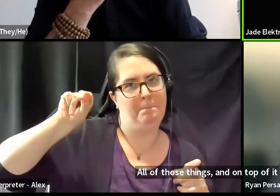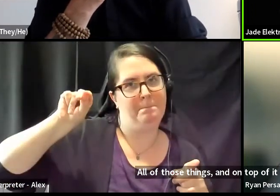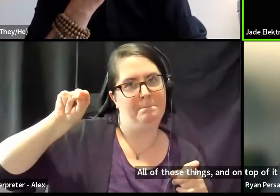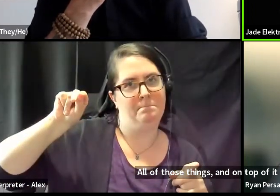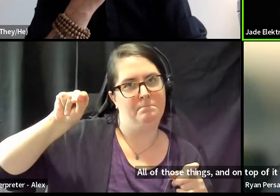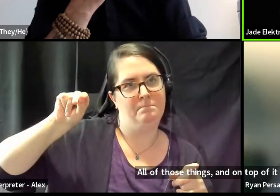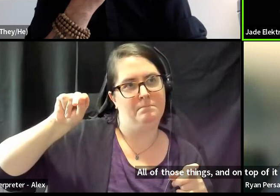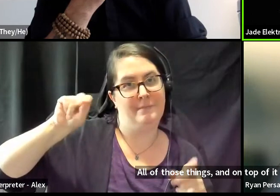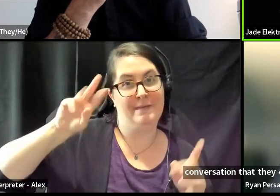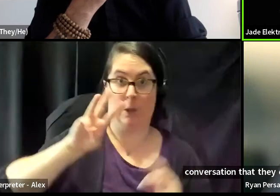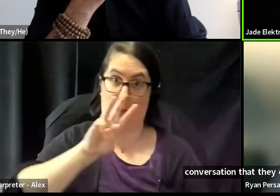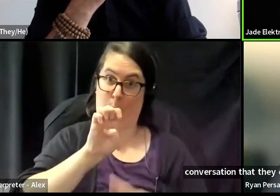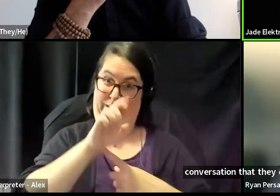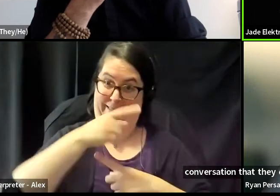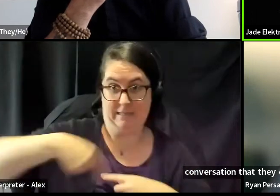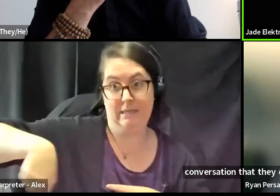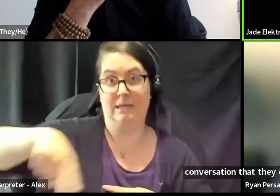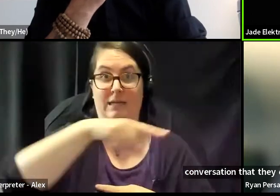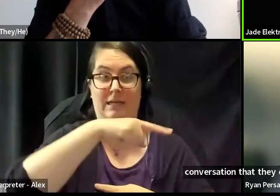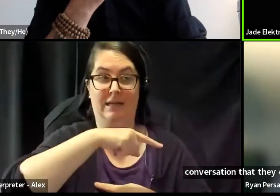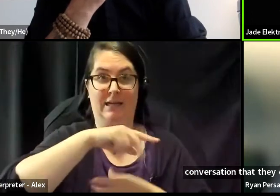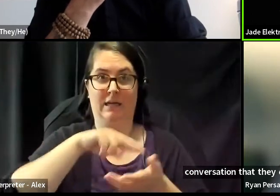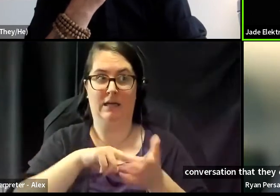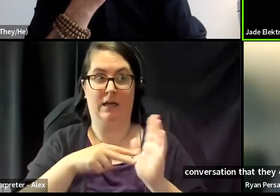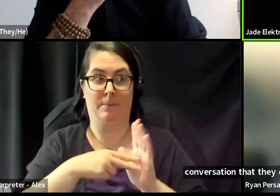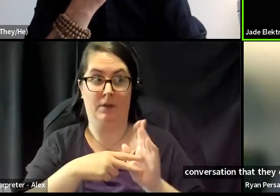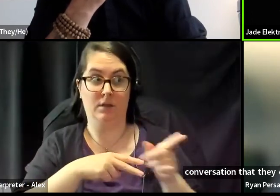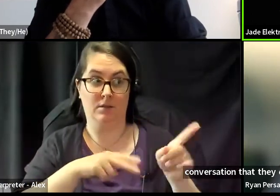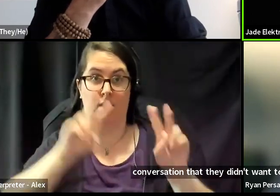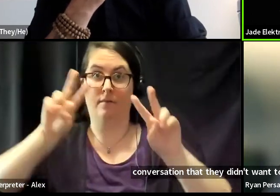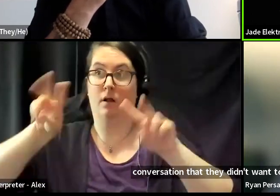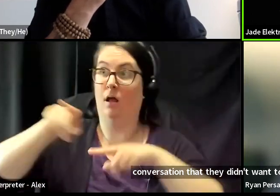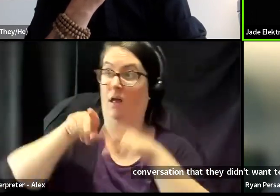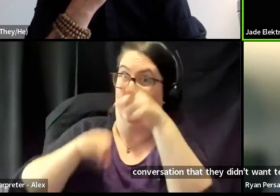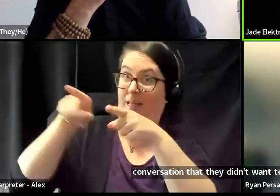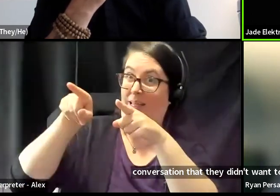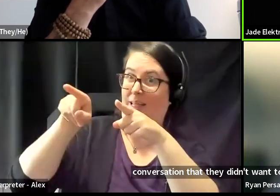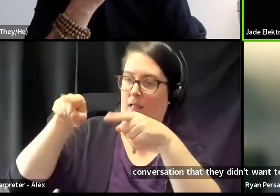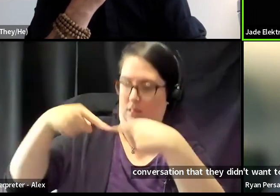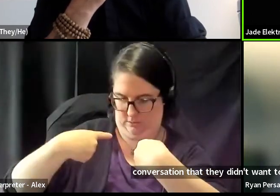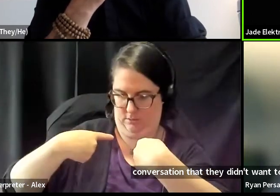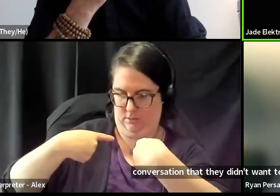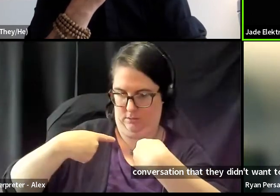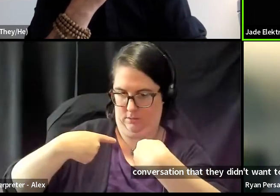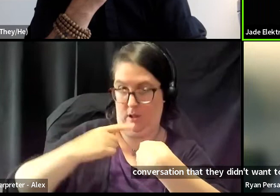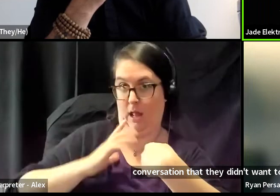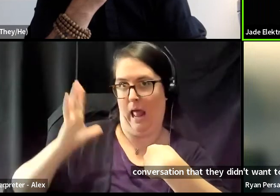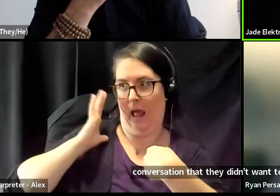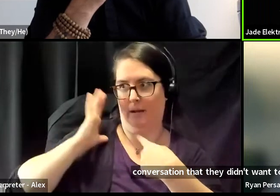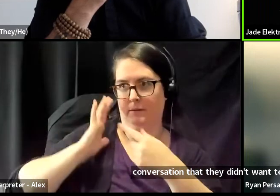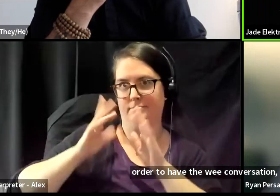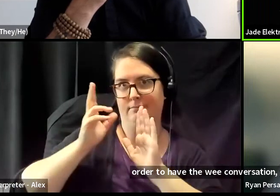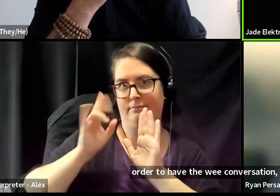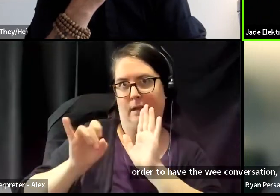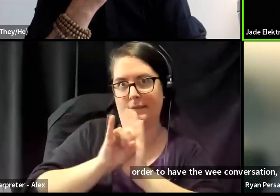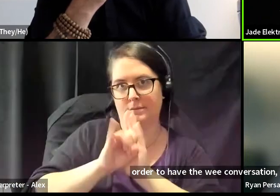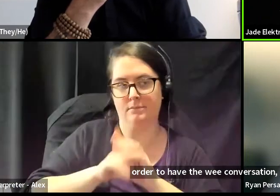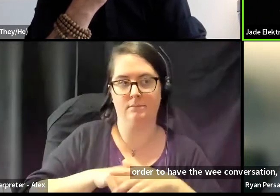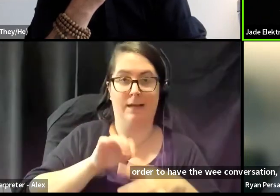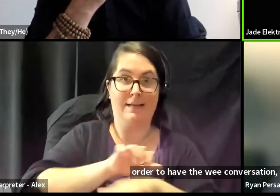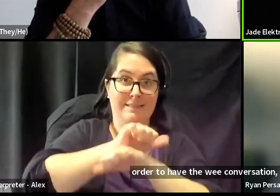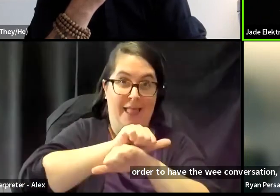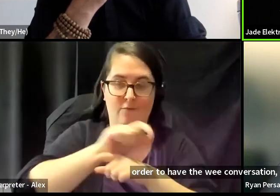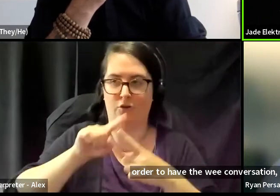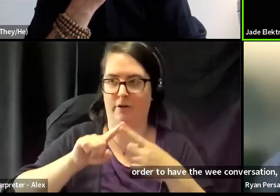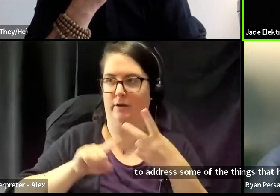order to have the we conversation, you're going to have to address some of the things that happened in the past. And that means that you're going to have to address slavery. You're going to